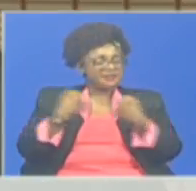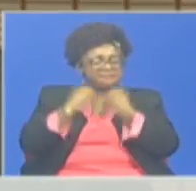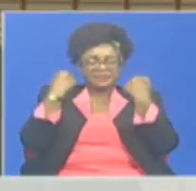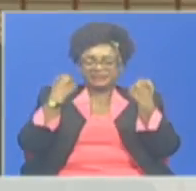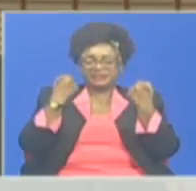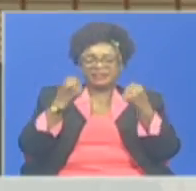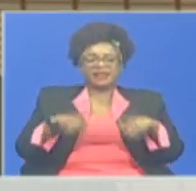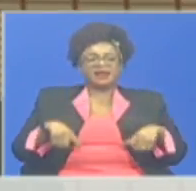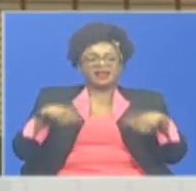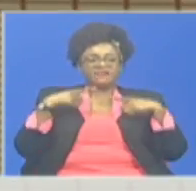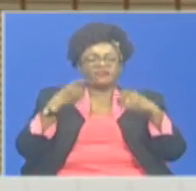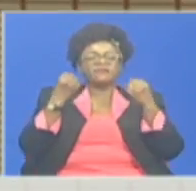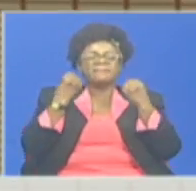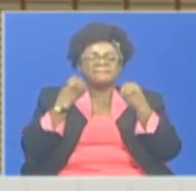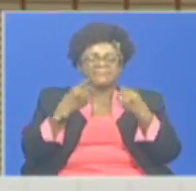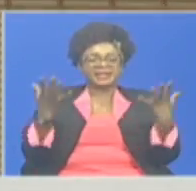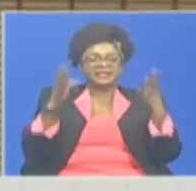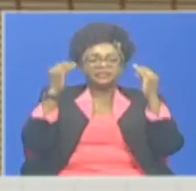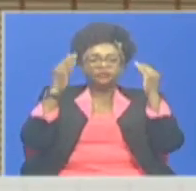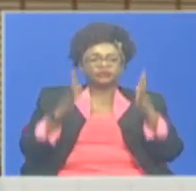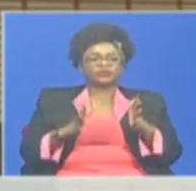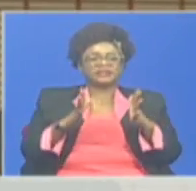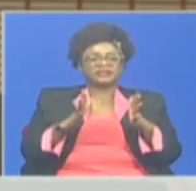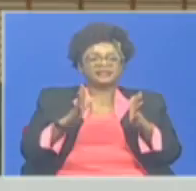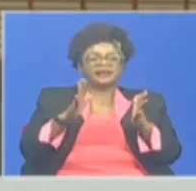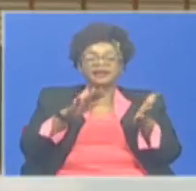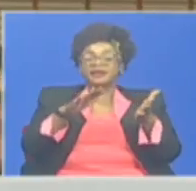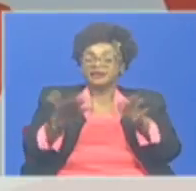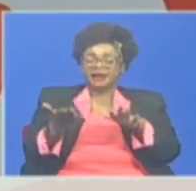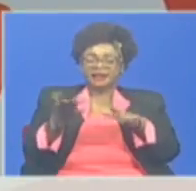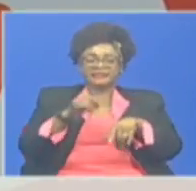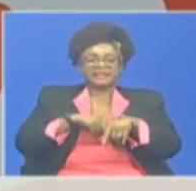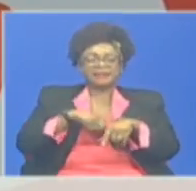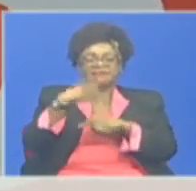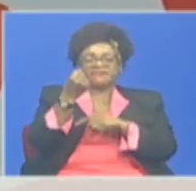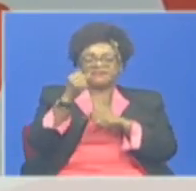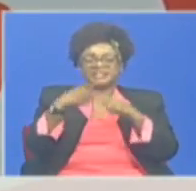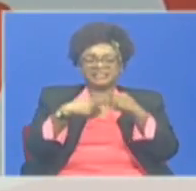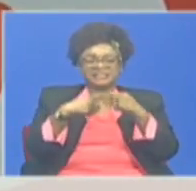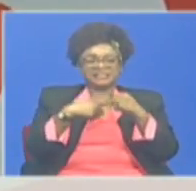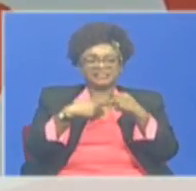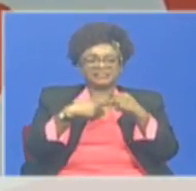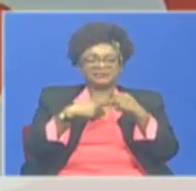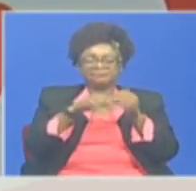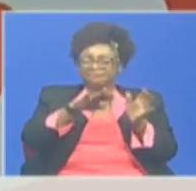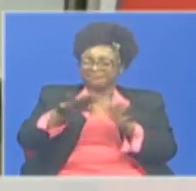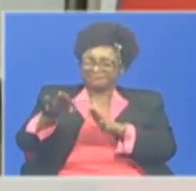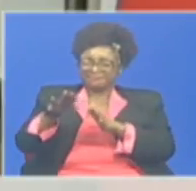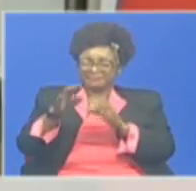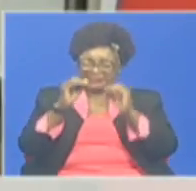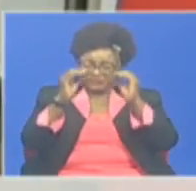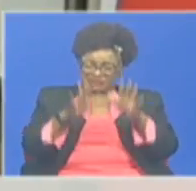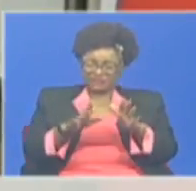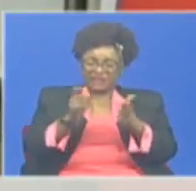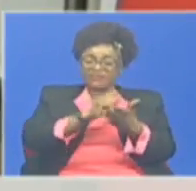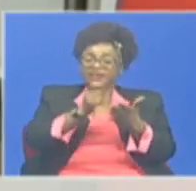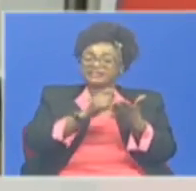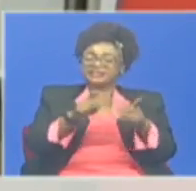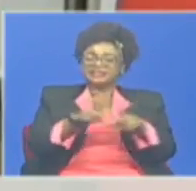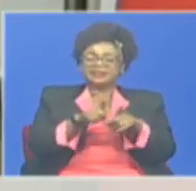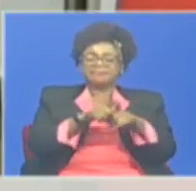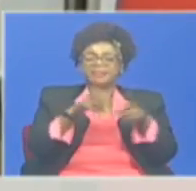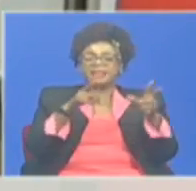students. Ken Walibora has died at 56 years of age. Aside from teaching and writing, he was an editor and